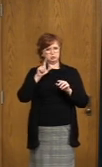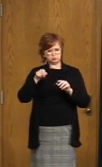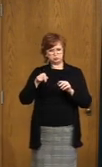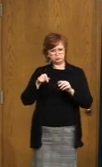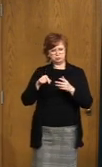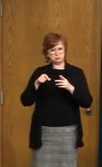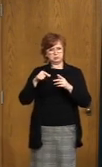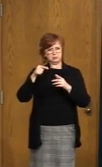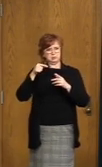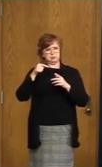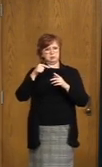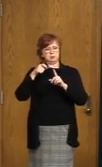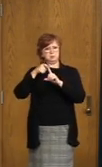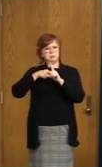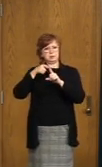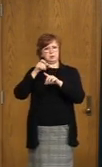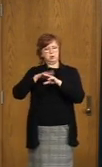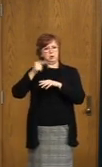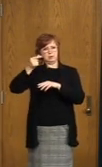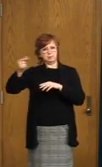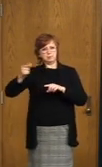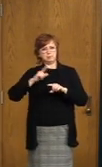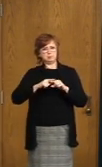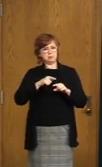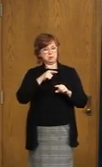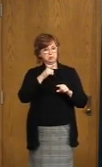color of Dr. Shahab's skin that is making him a target?